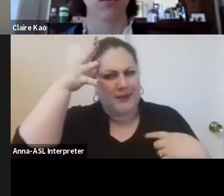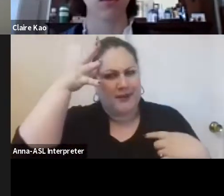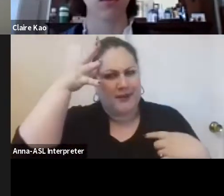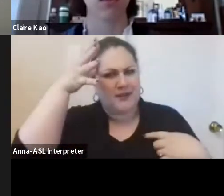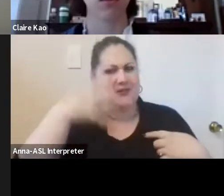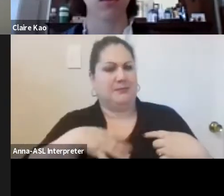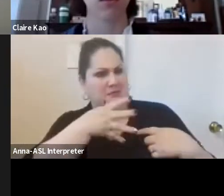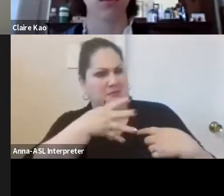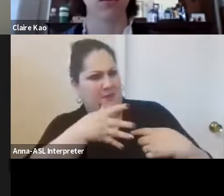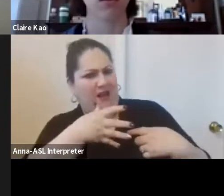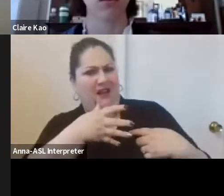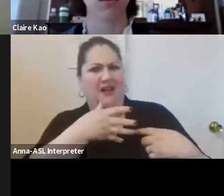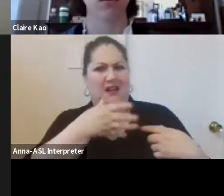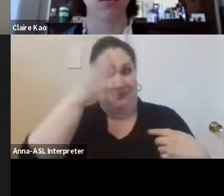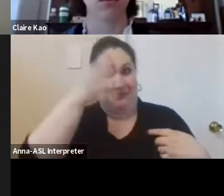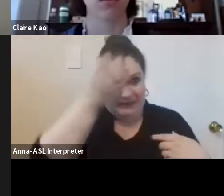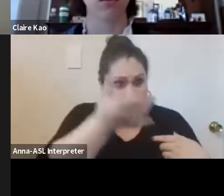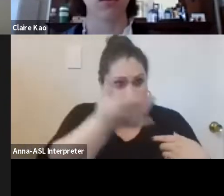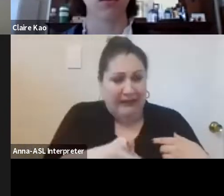to, like,